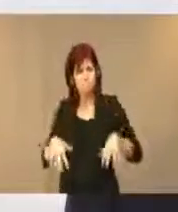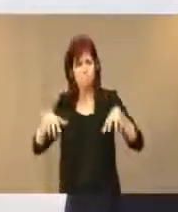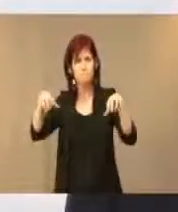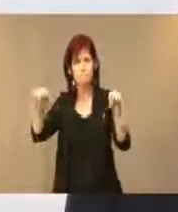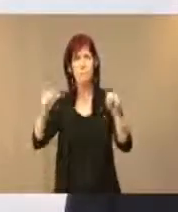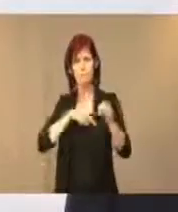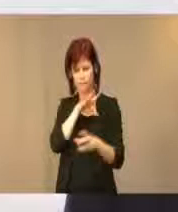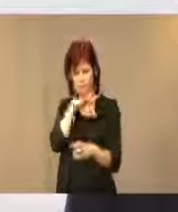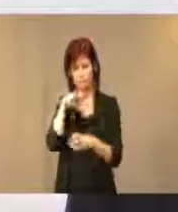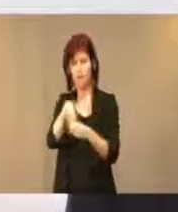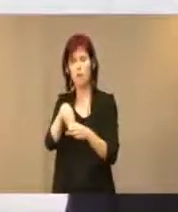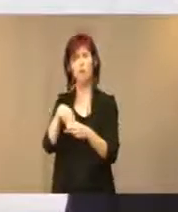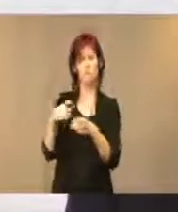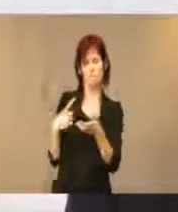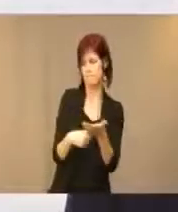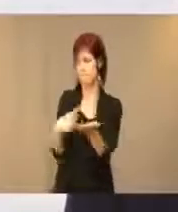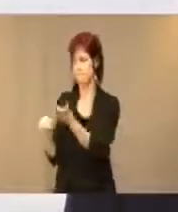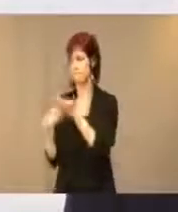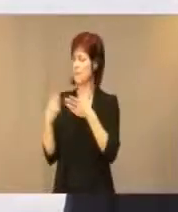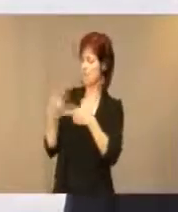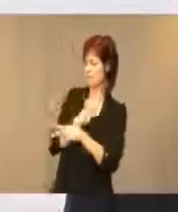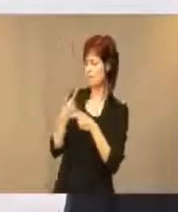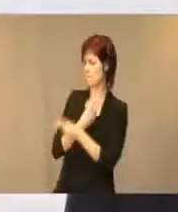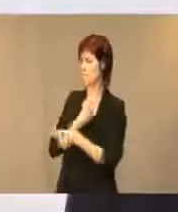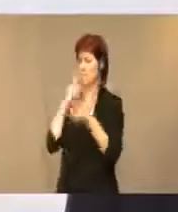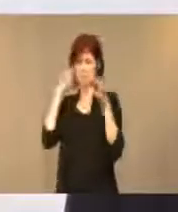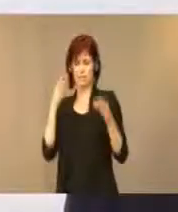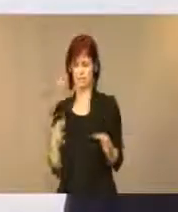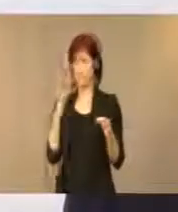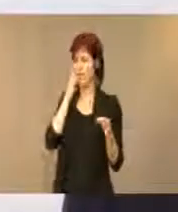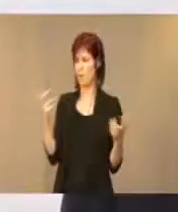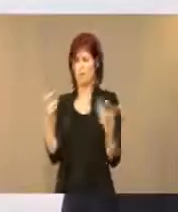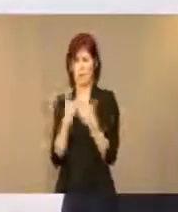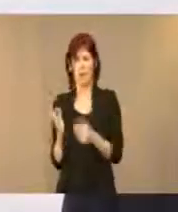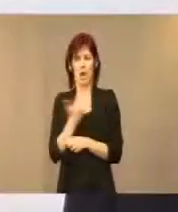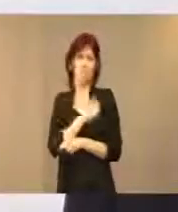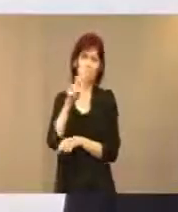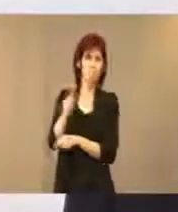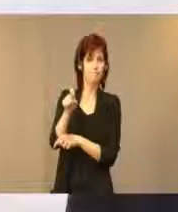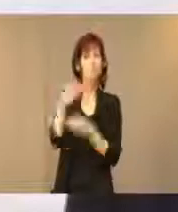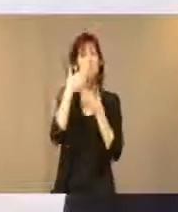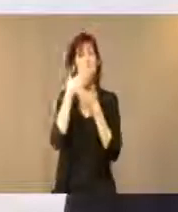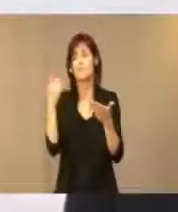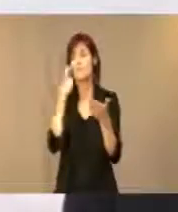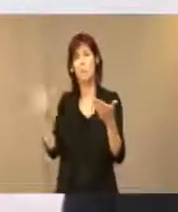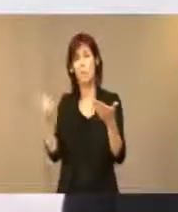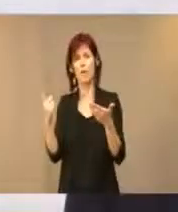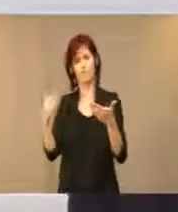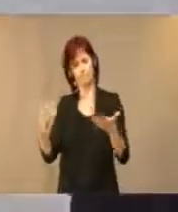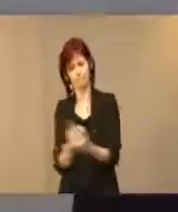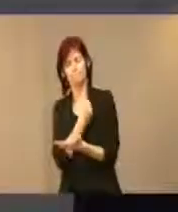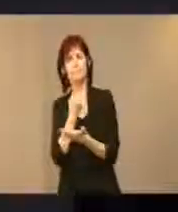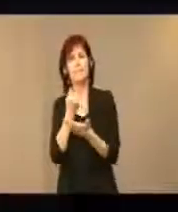ideas forward. This is a chance to build better communities for all our people. Eguse, kinnaskum tinawa.